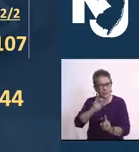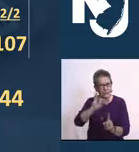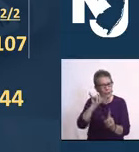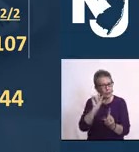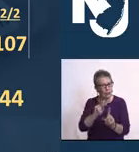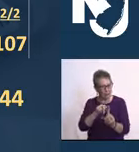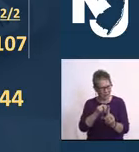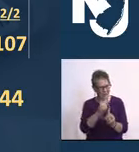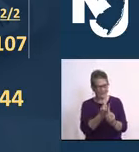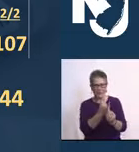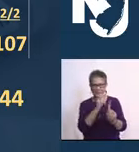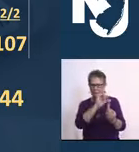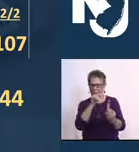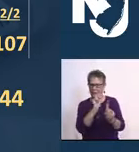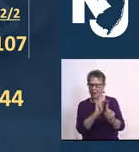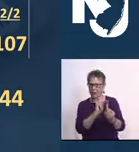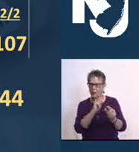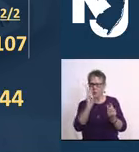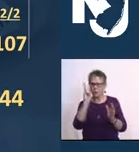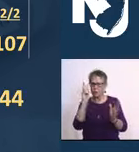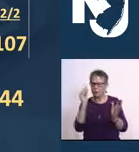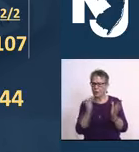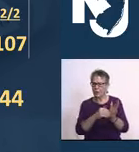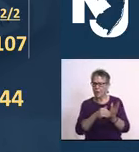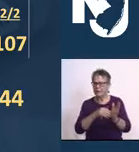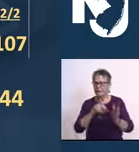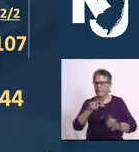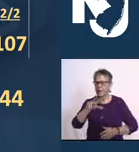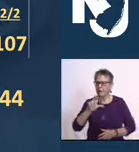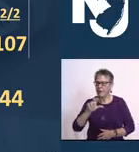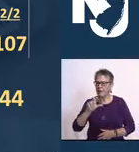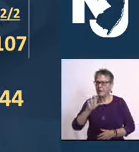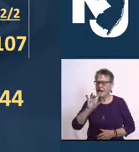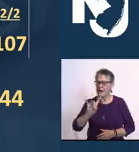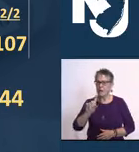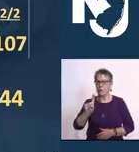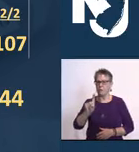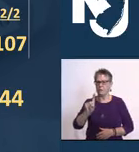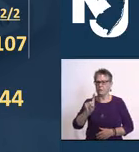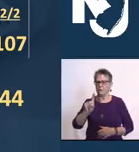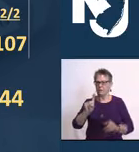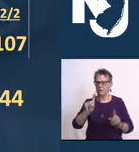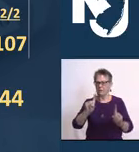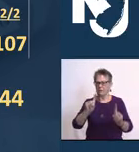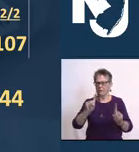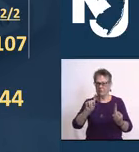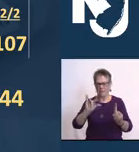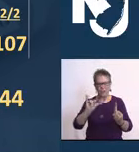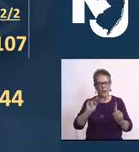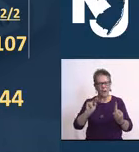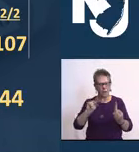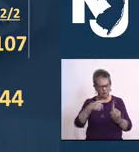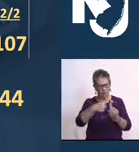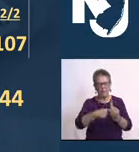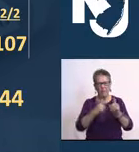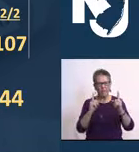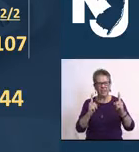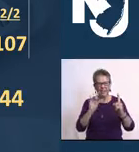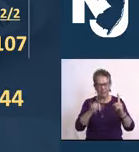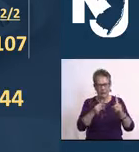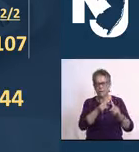2,381. Now, not all of those are from January, but increasingly the bulk of them are